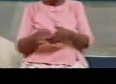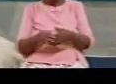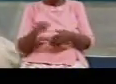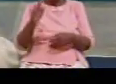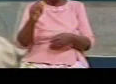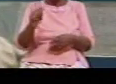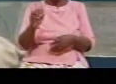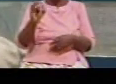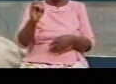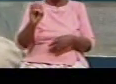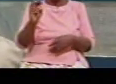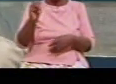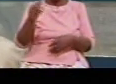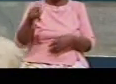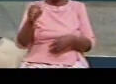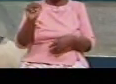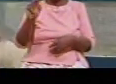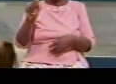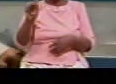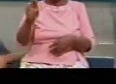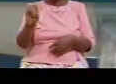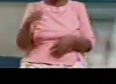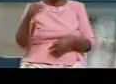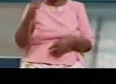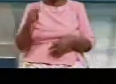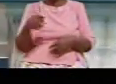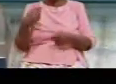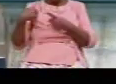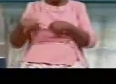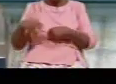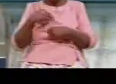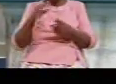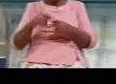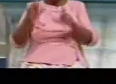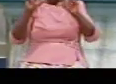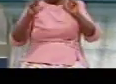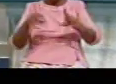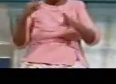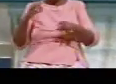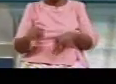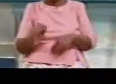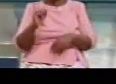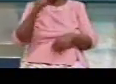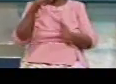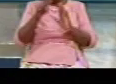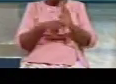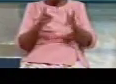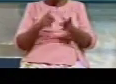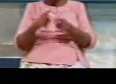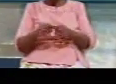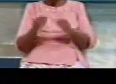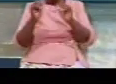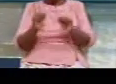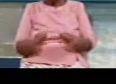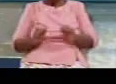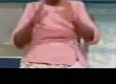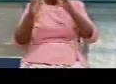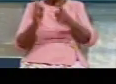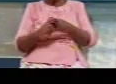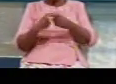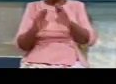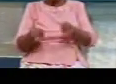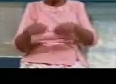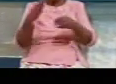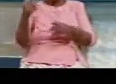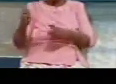up the level of your zeal. He checks up the readiness to commit yourself and do everything